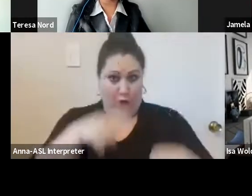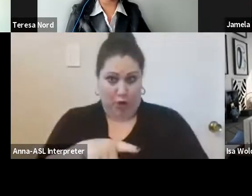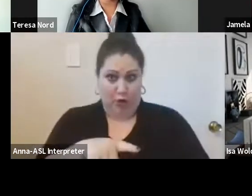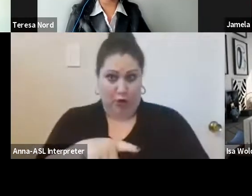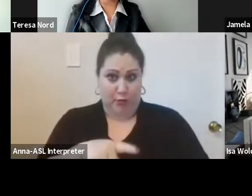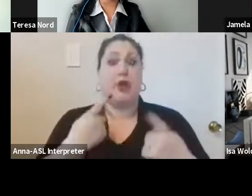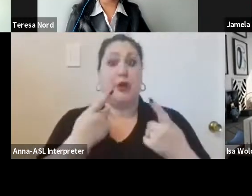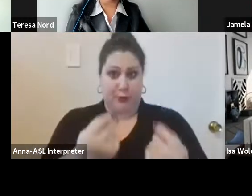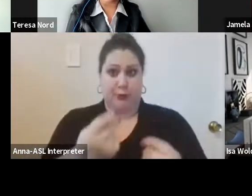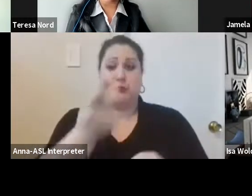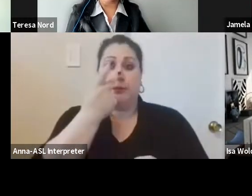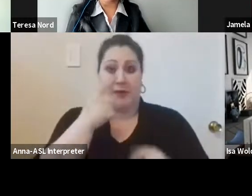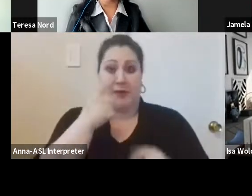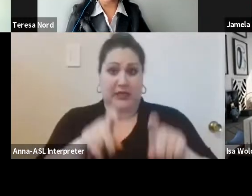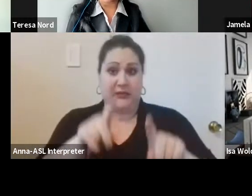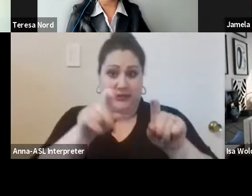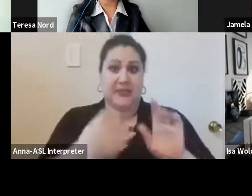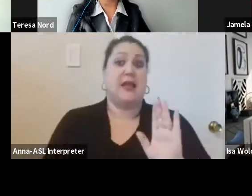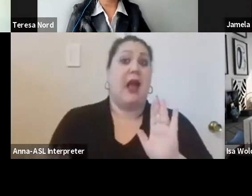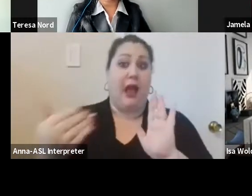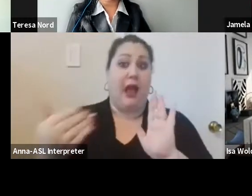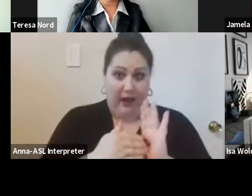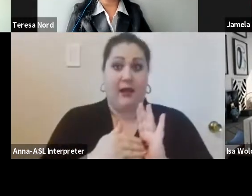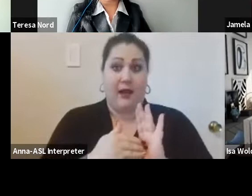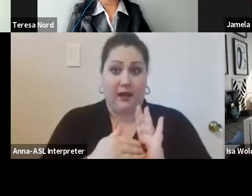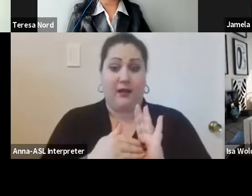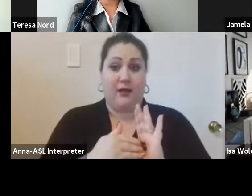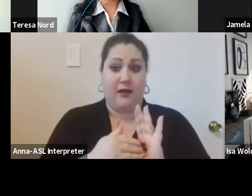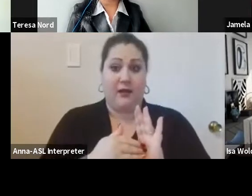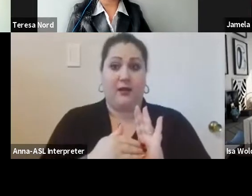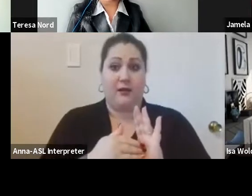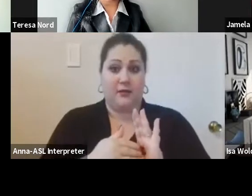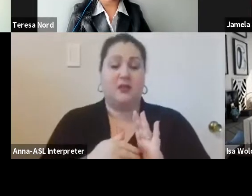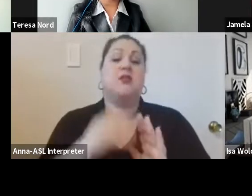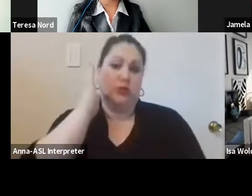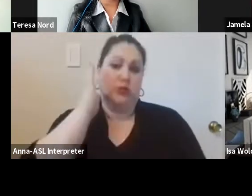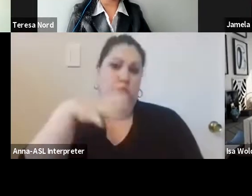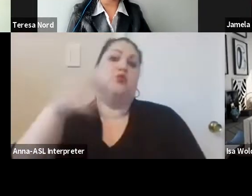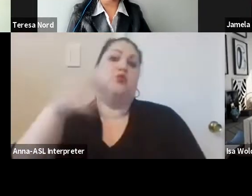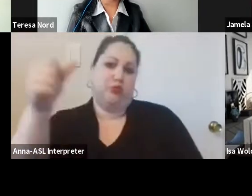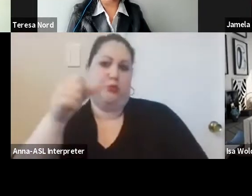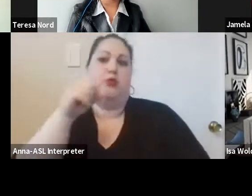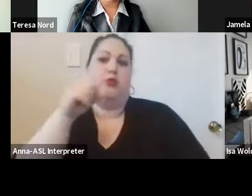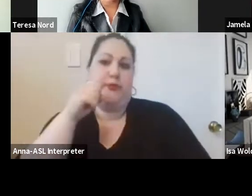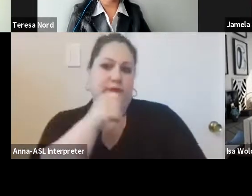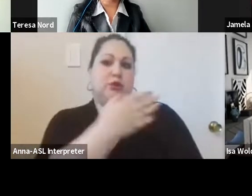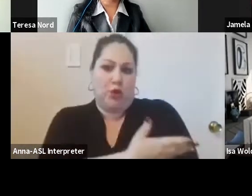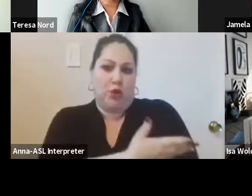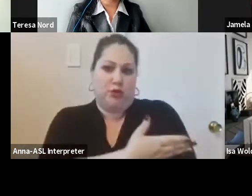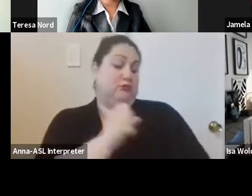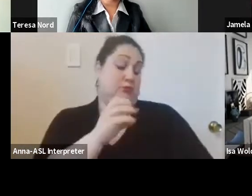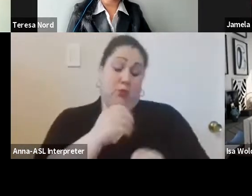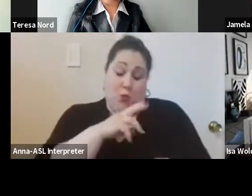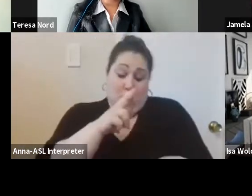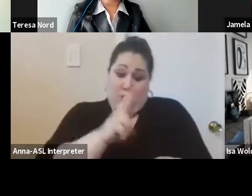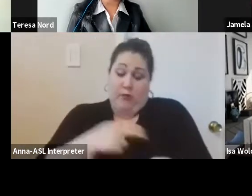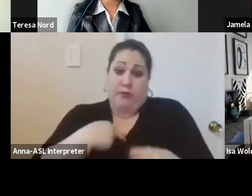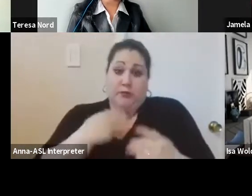urine analysis or a hair follicle test, that she was going to remove my daughter. And so, of course, I complied.